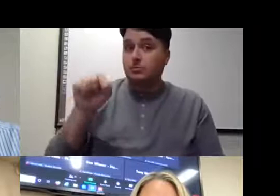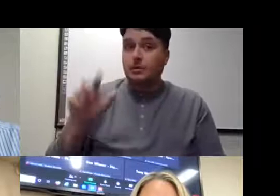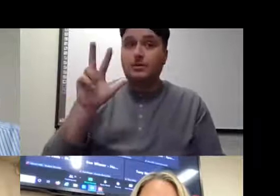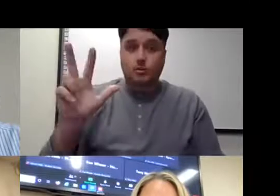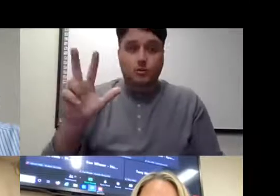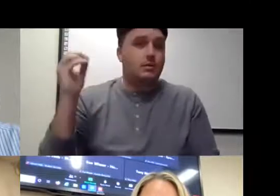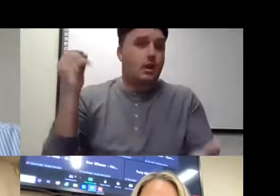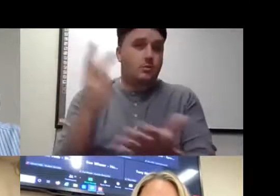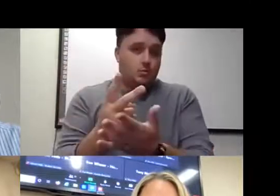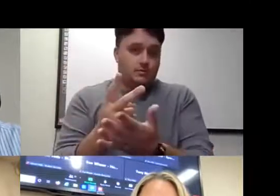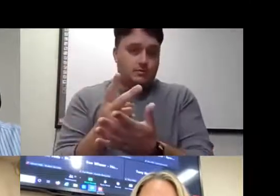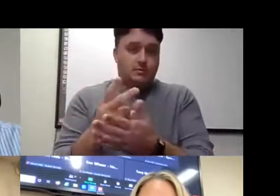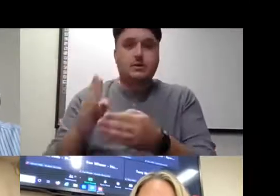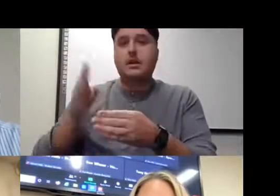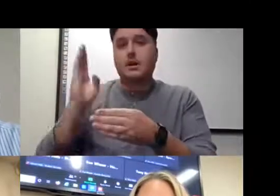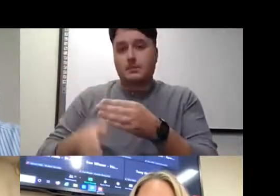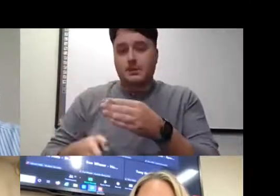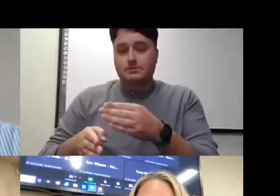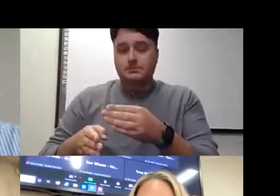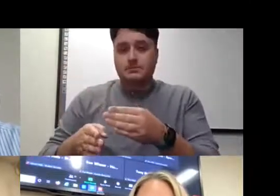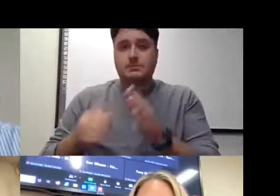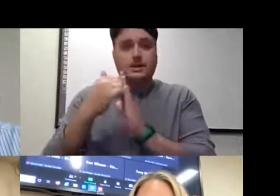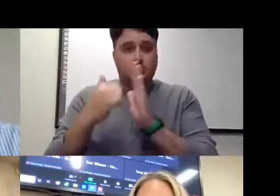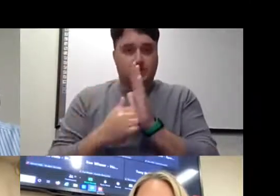been approved, and that completes the consent agenda.